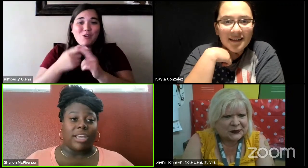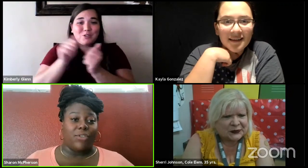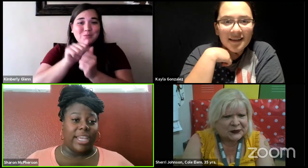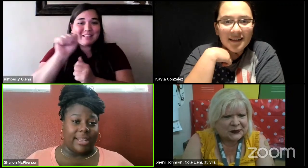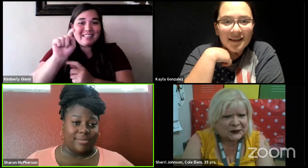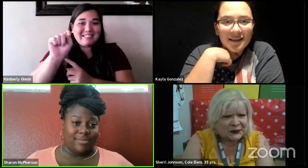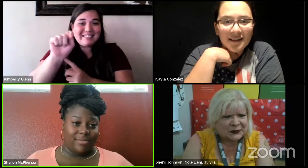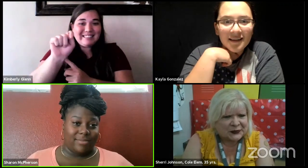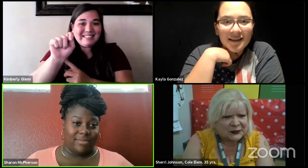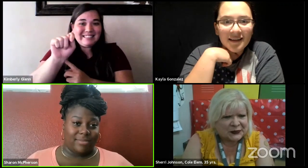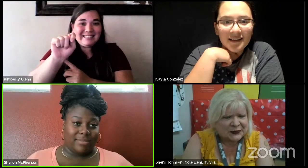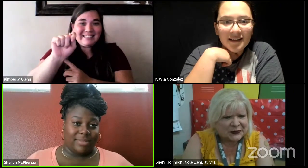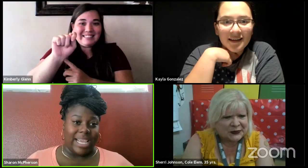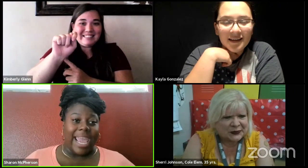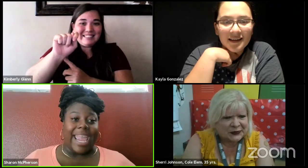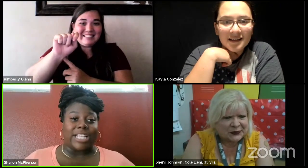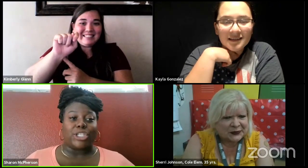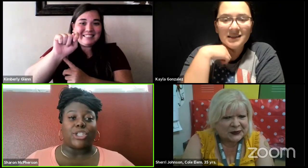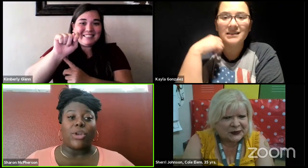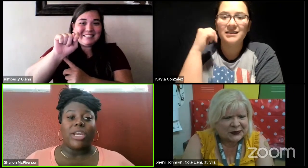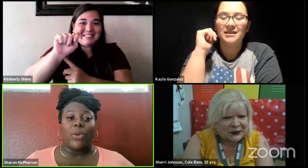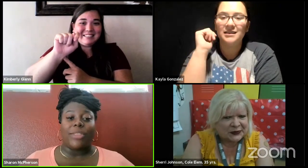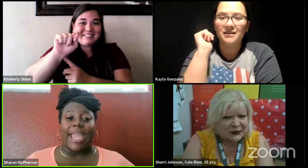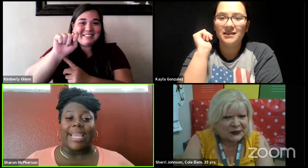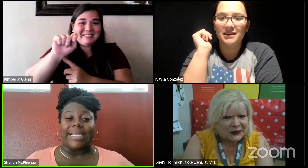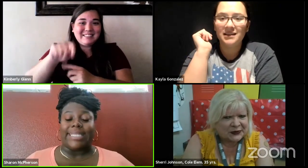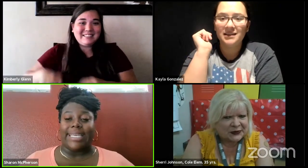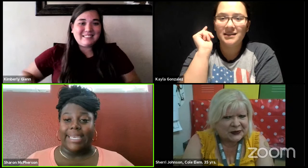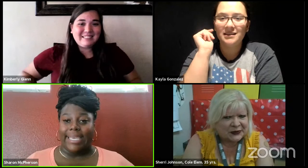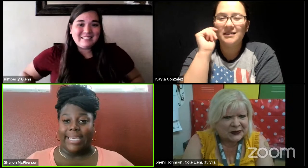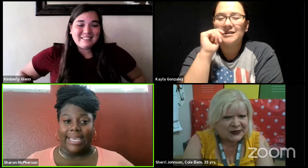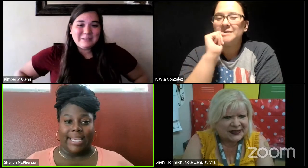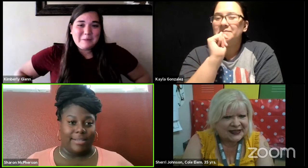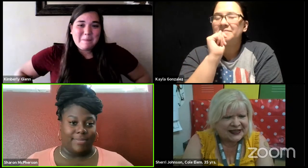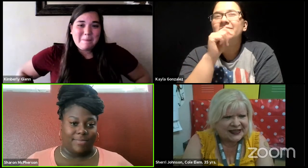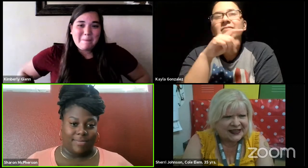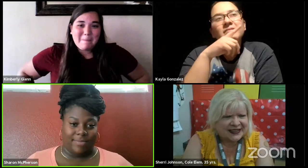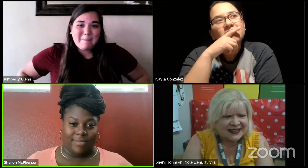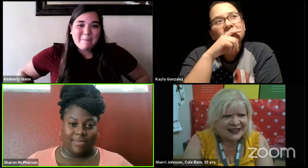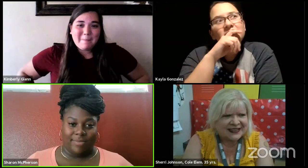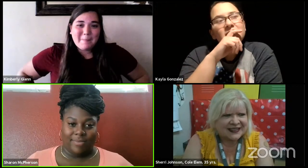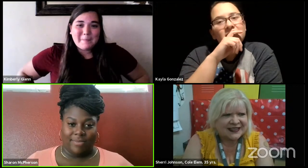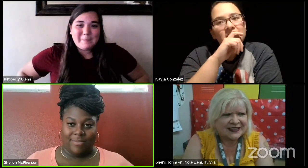Okay, I'll give you a hint. It started with a T.